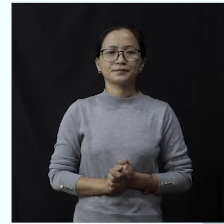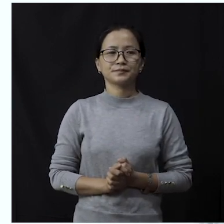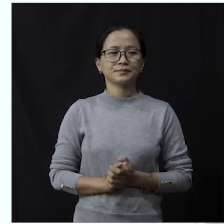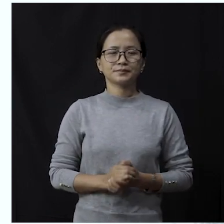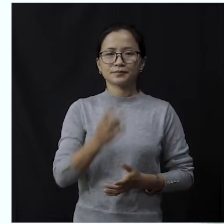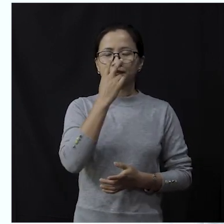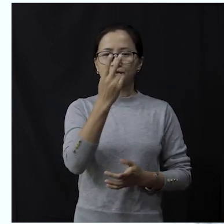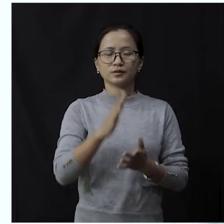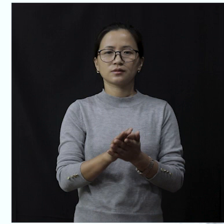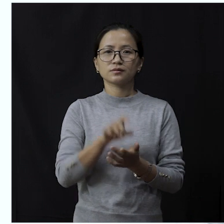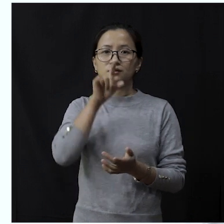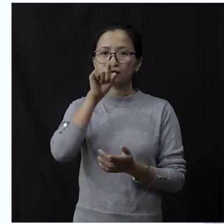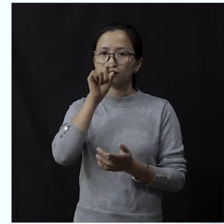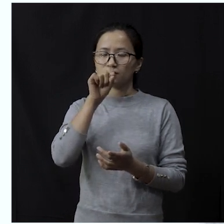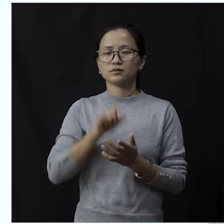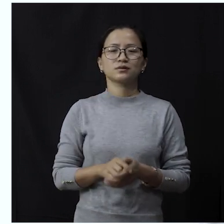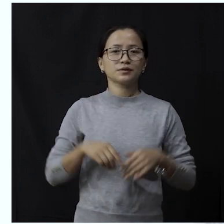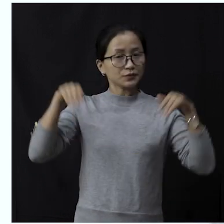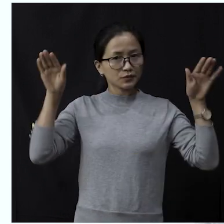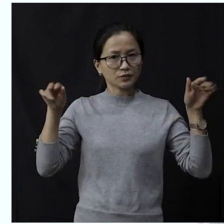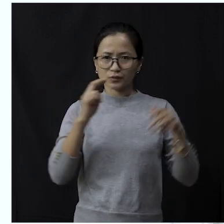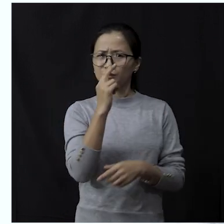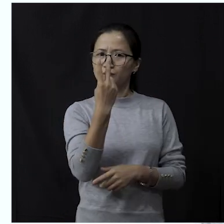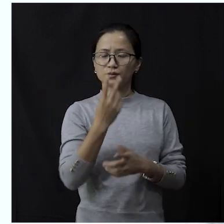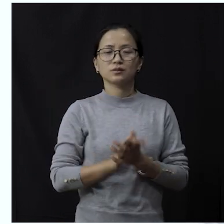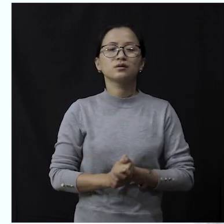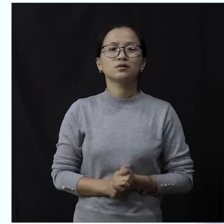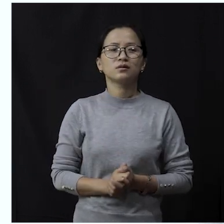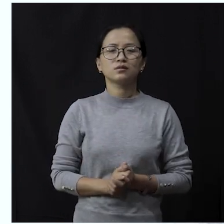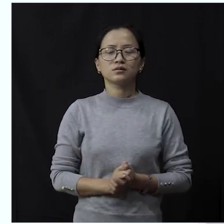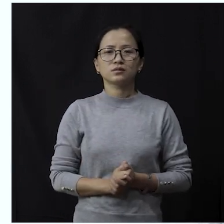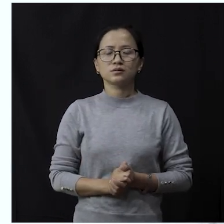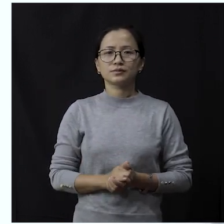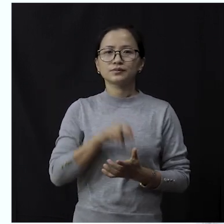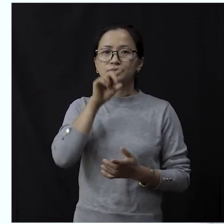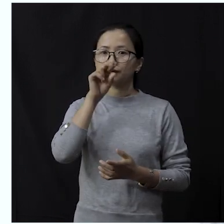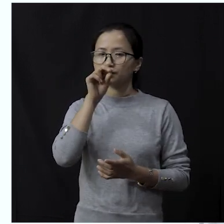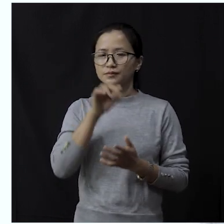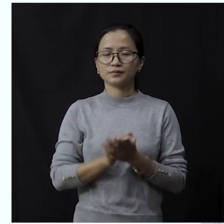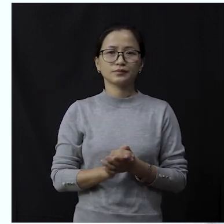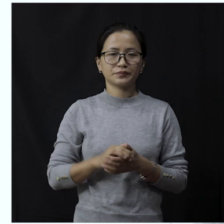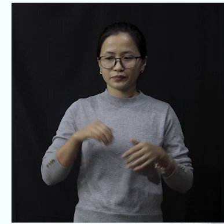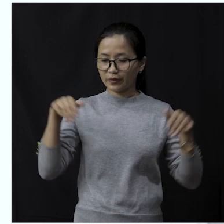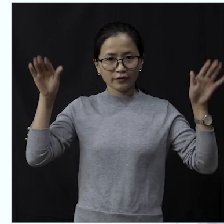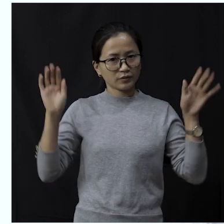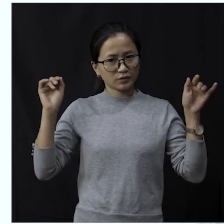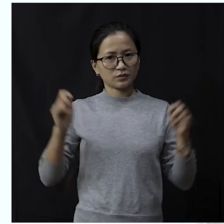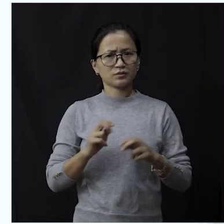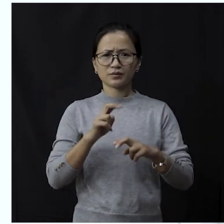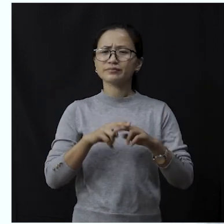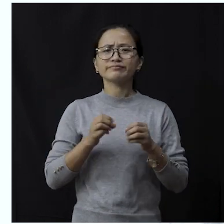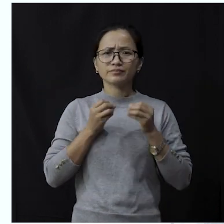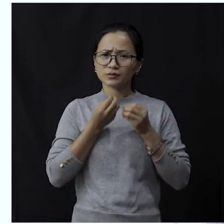We see pictures of two hornbills here. Can you see this? These are hornbills, okay? We celebrate festivals in the